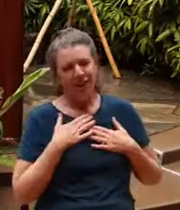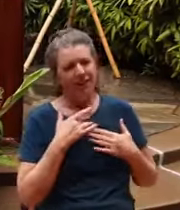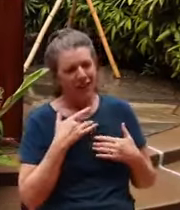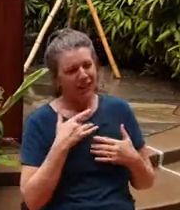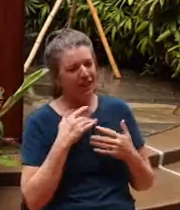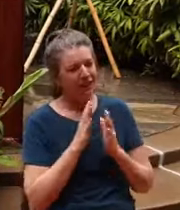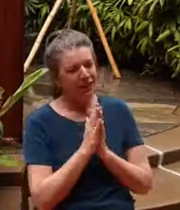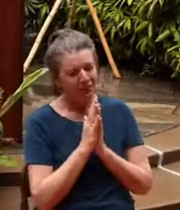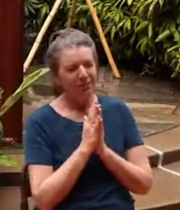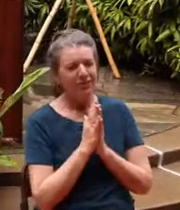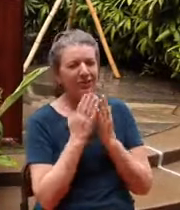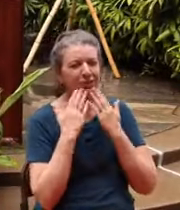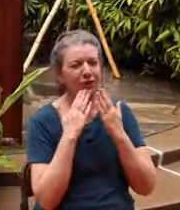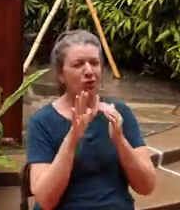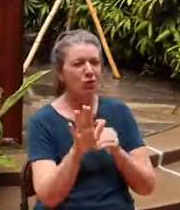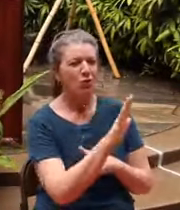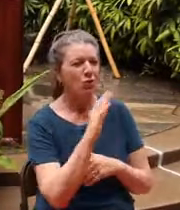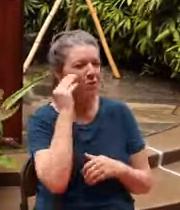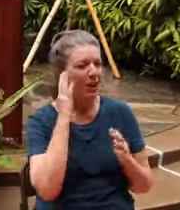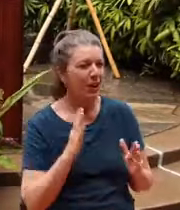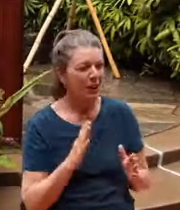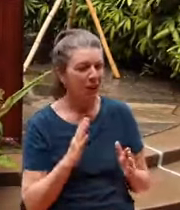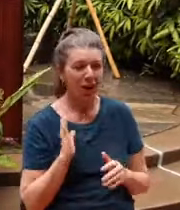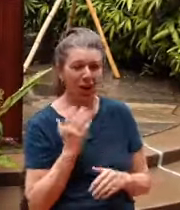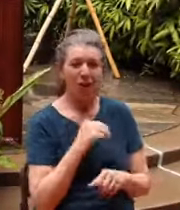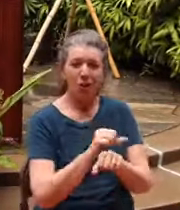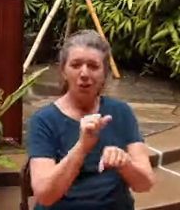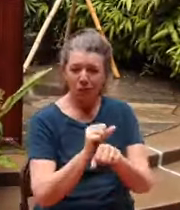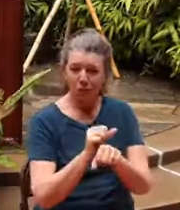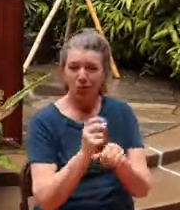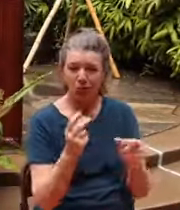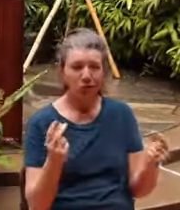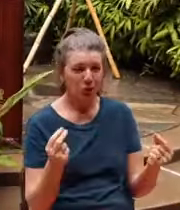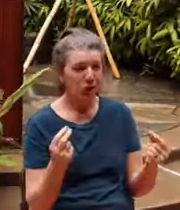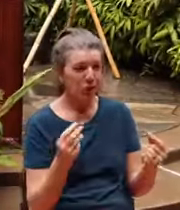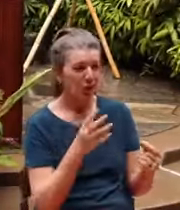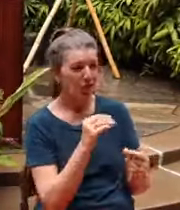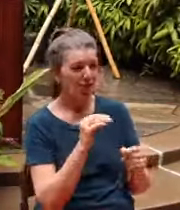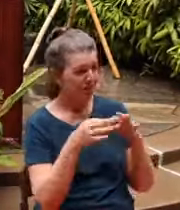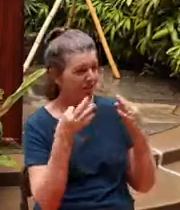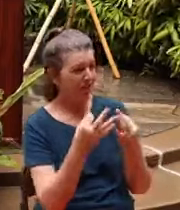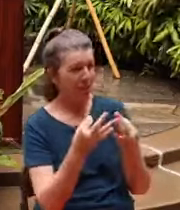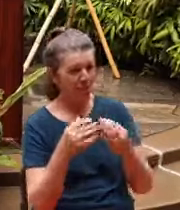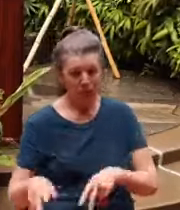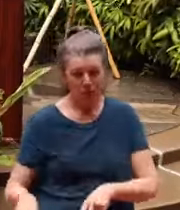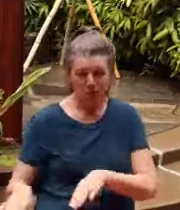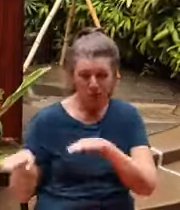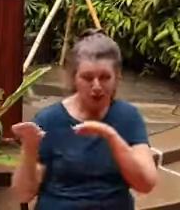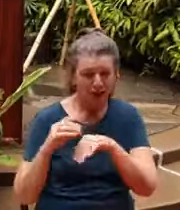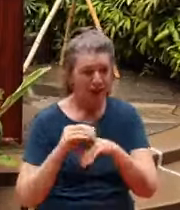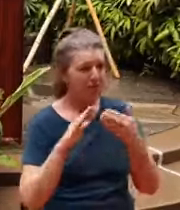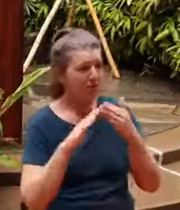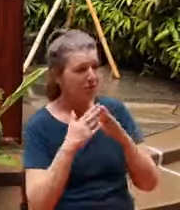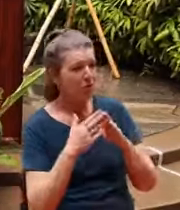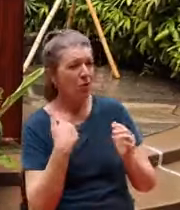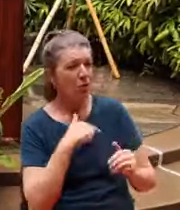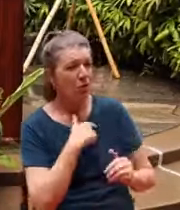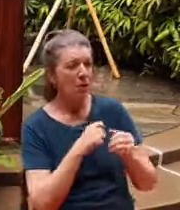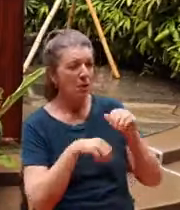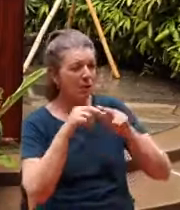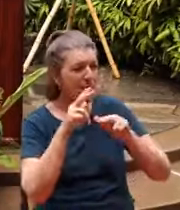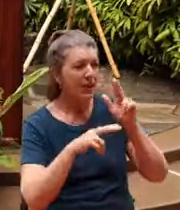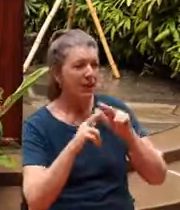mayor. It's in the work that we do, in the families we raise, in the community we